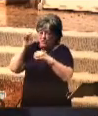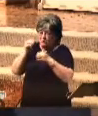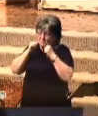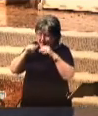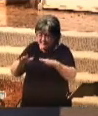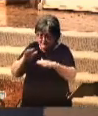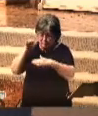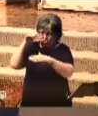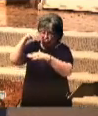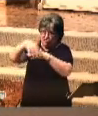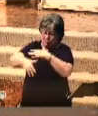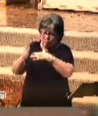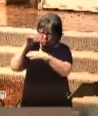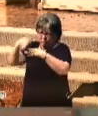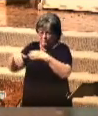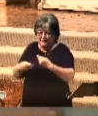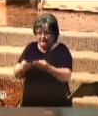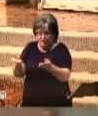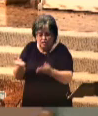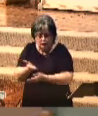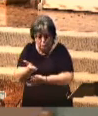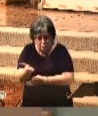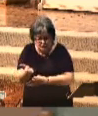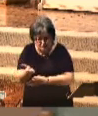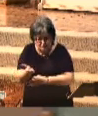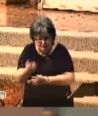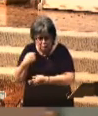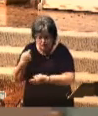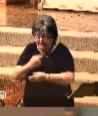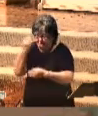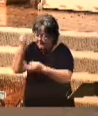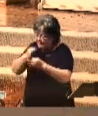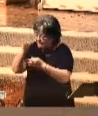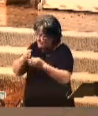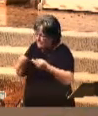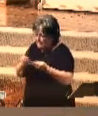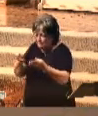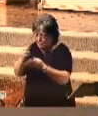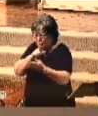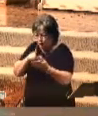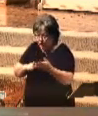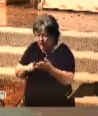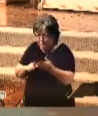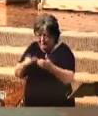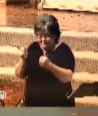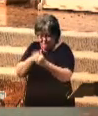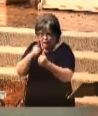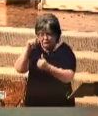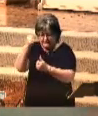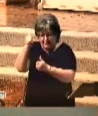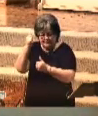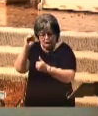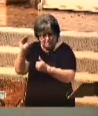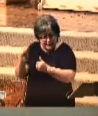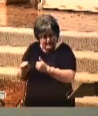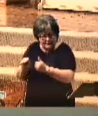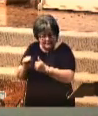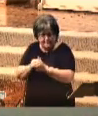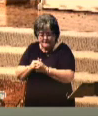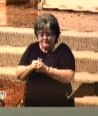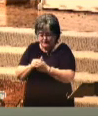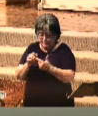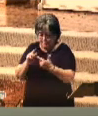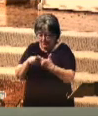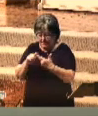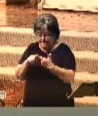men give into your bosom. As we faithfully give to the Lord, that first 10%, the